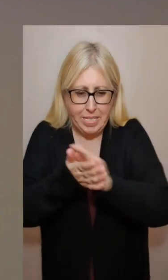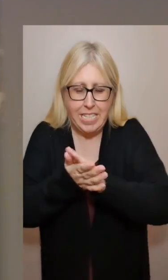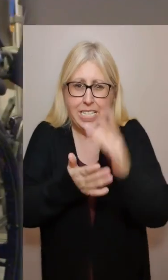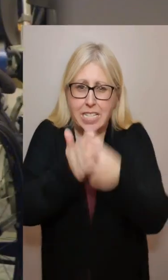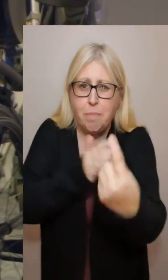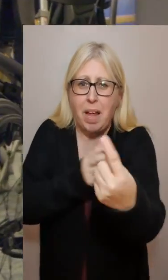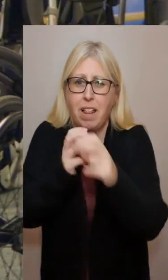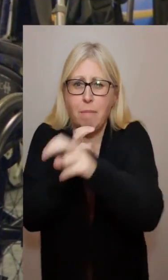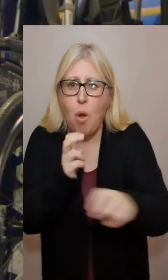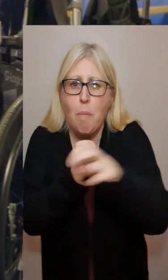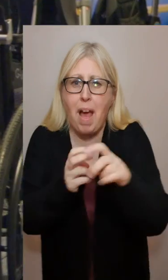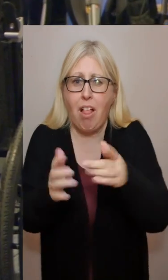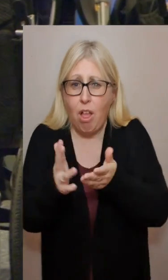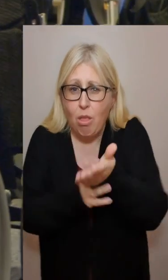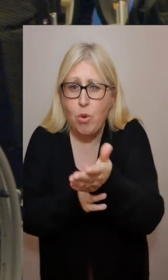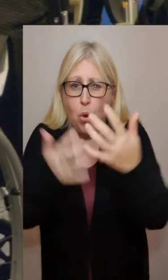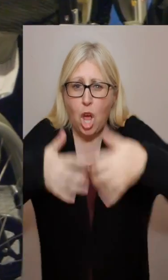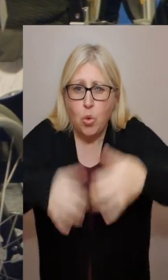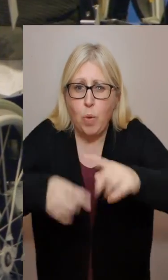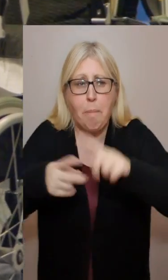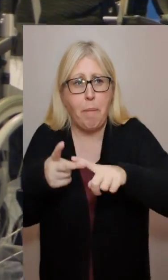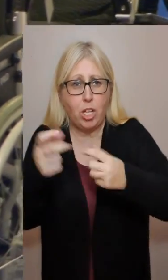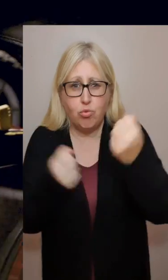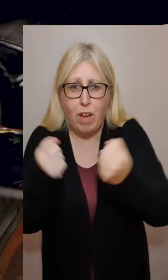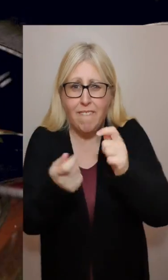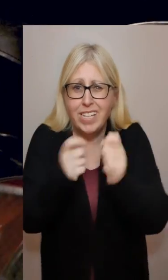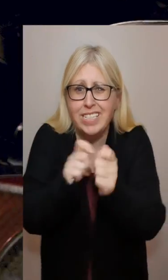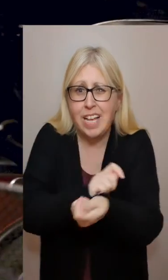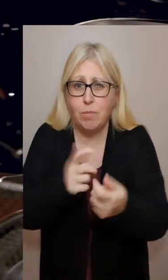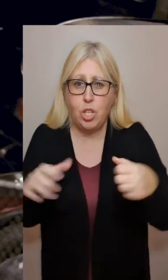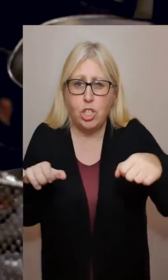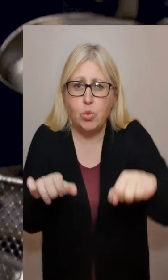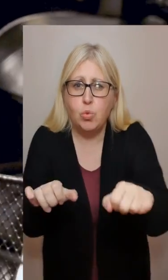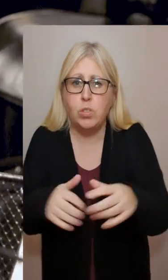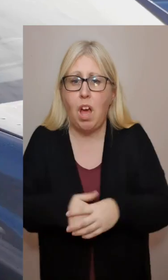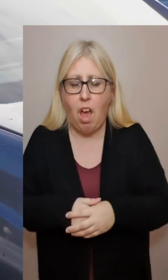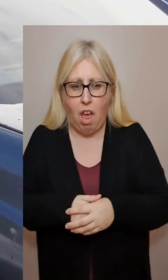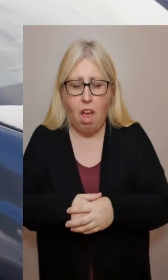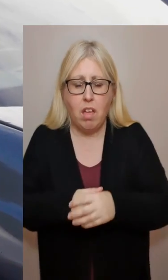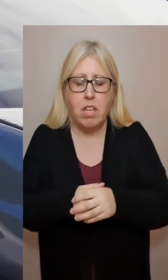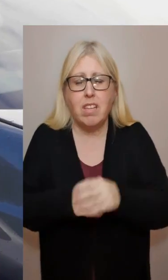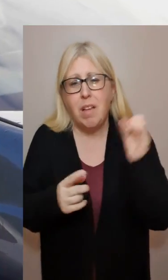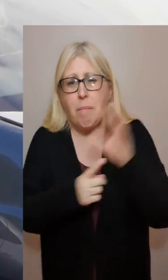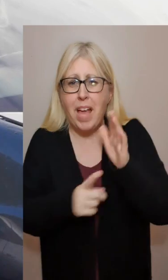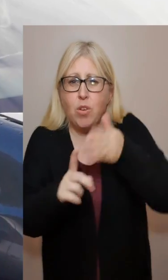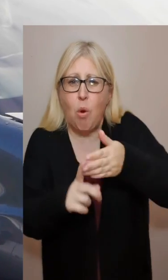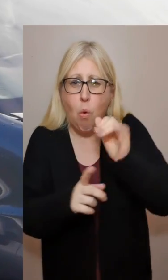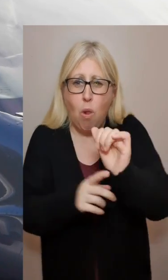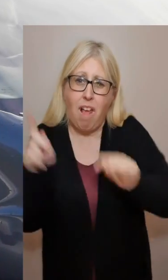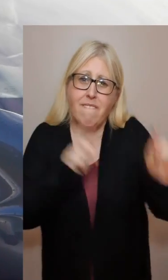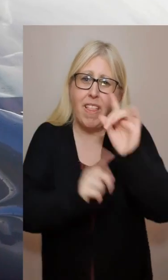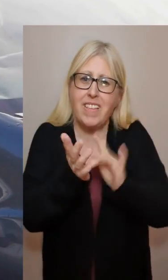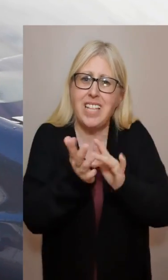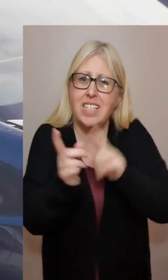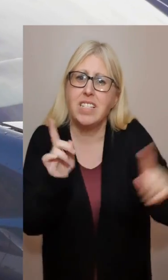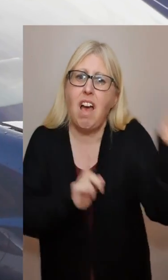through equipment and driving adaptations and scooters. The main goal of the driving mobility centres is